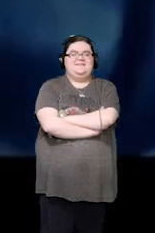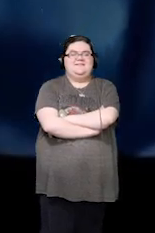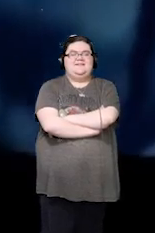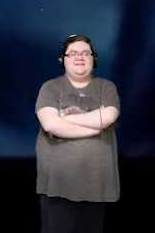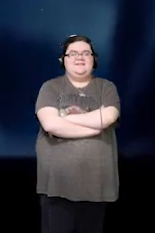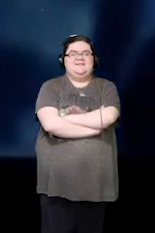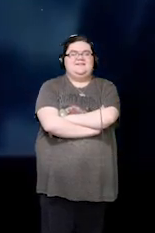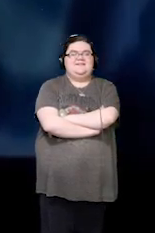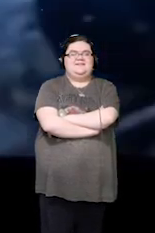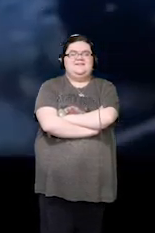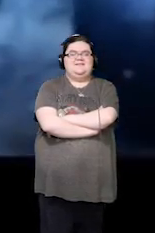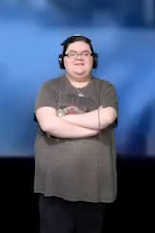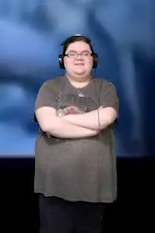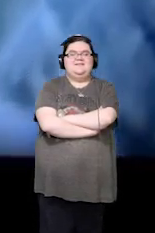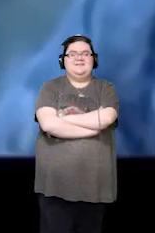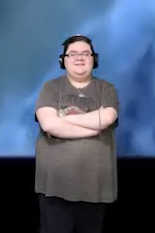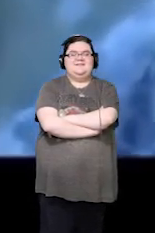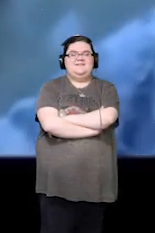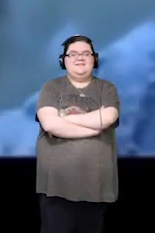No.